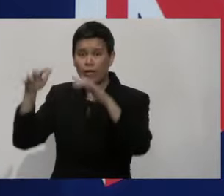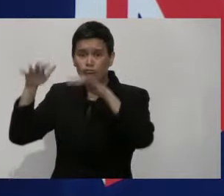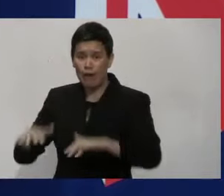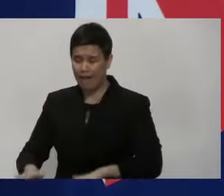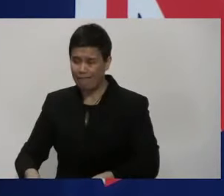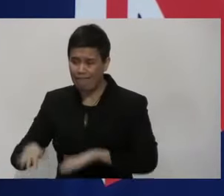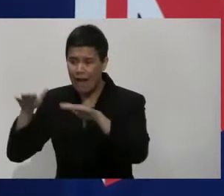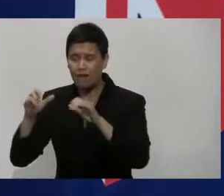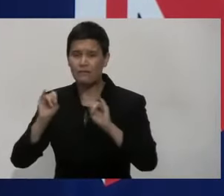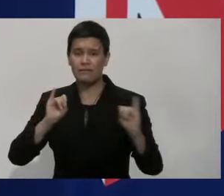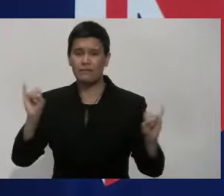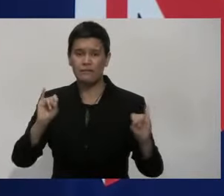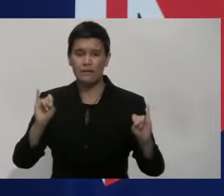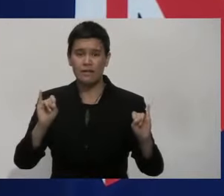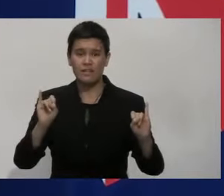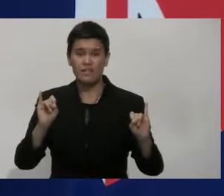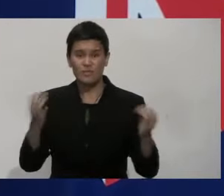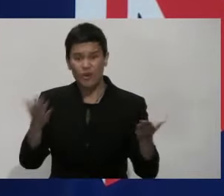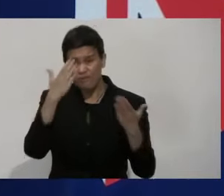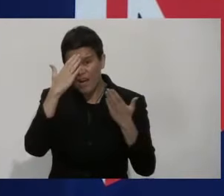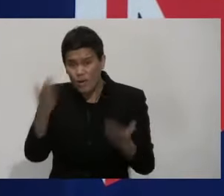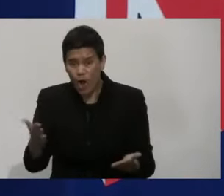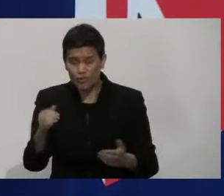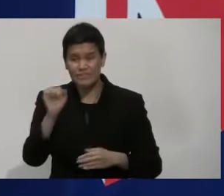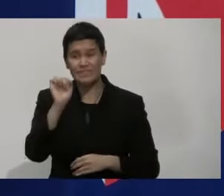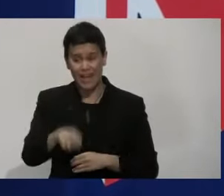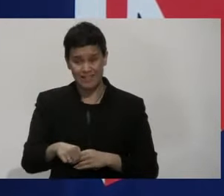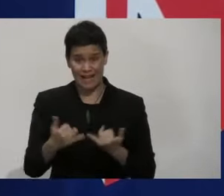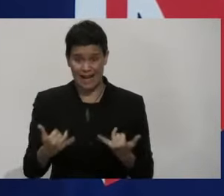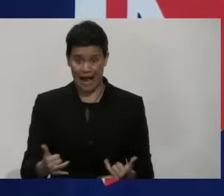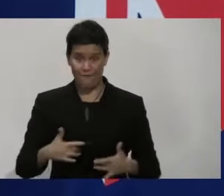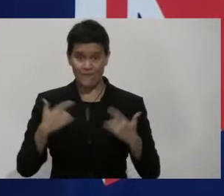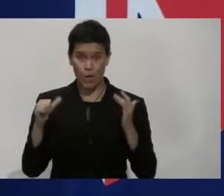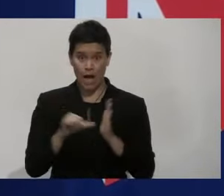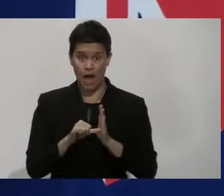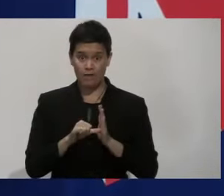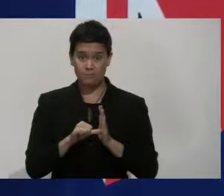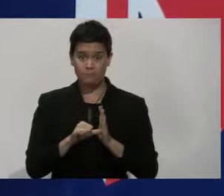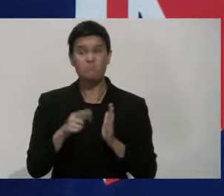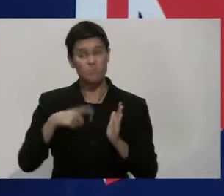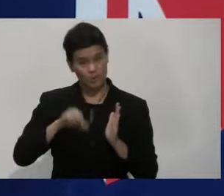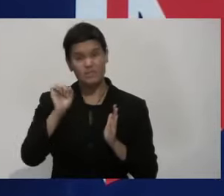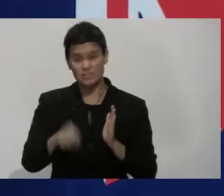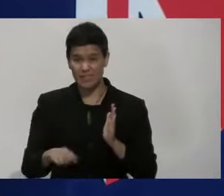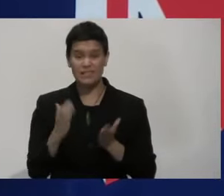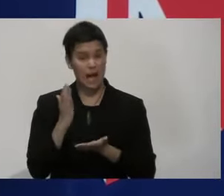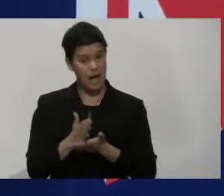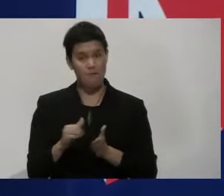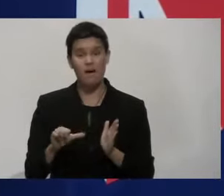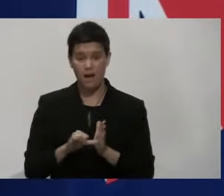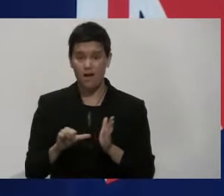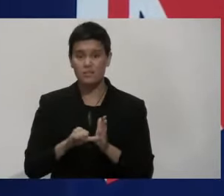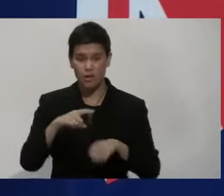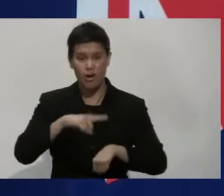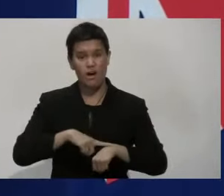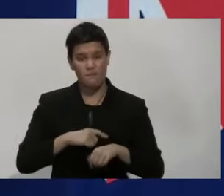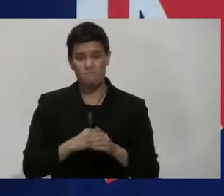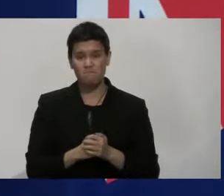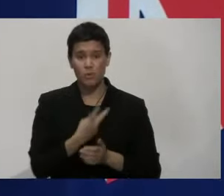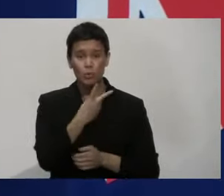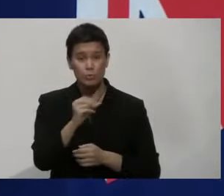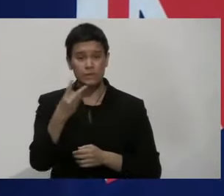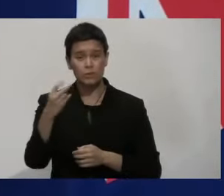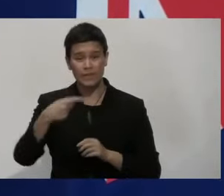it is. But let's also remember, in a world where 2020 has frankly been terrible, we are